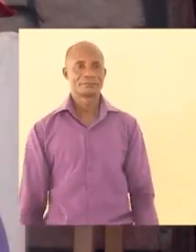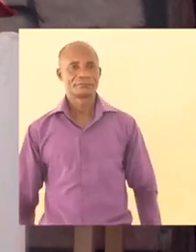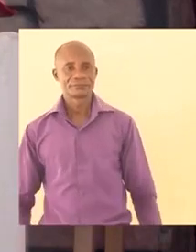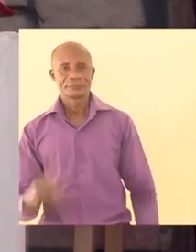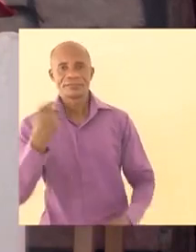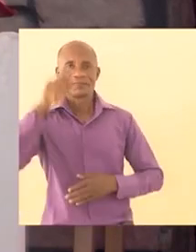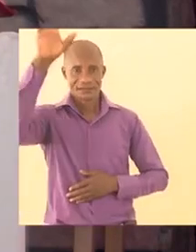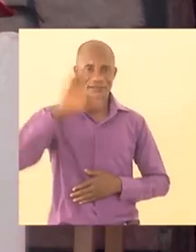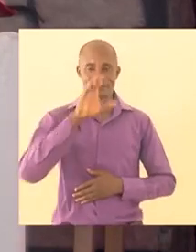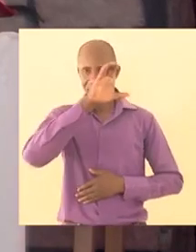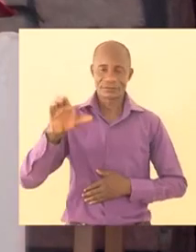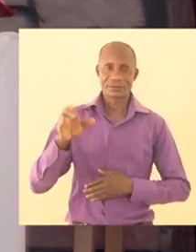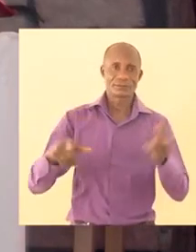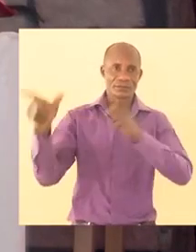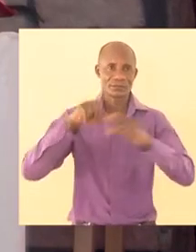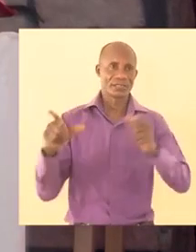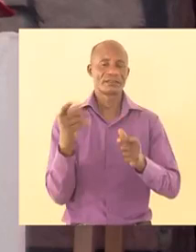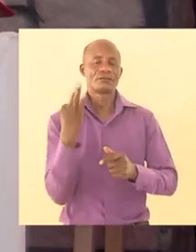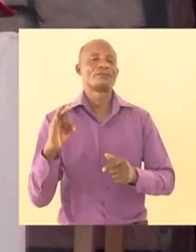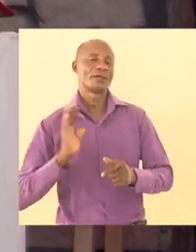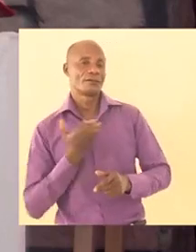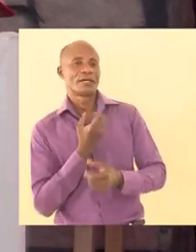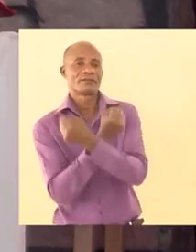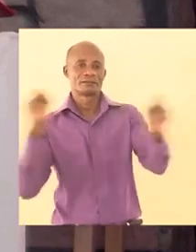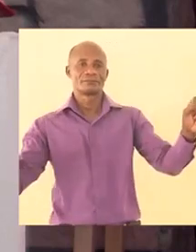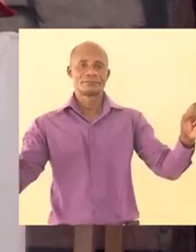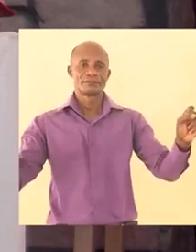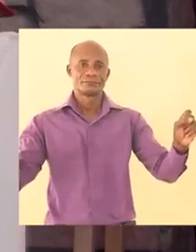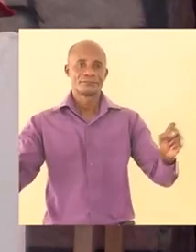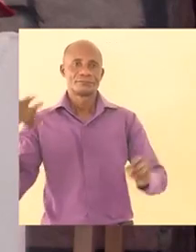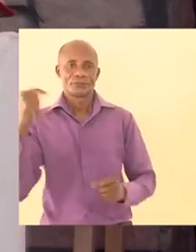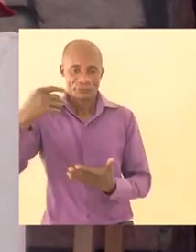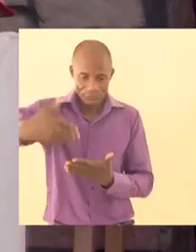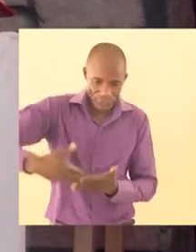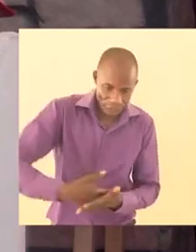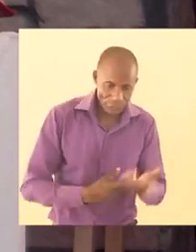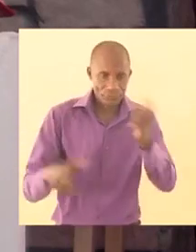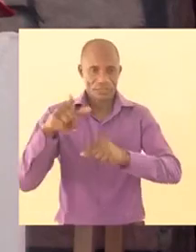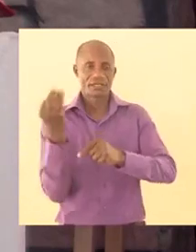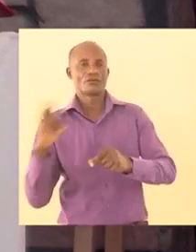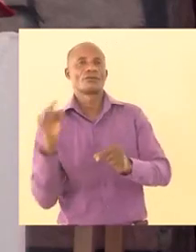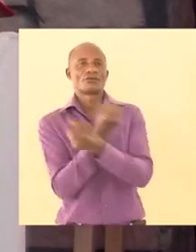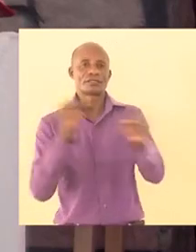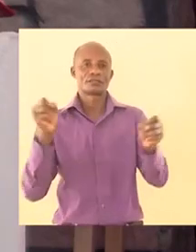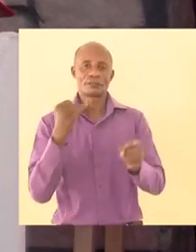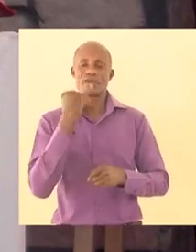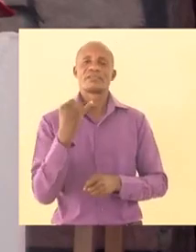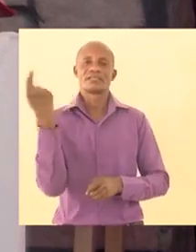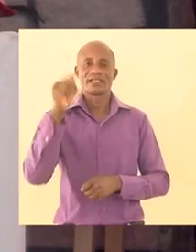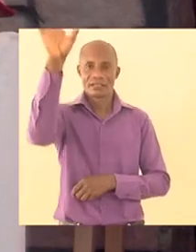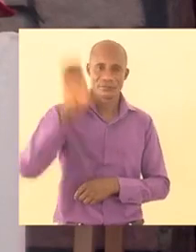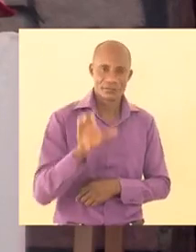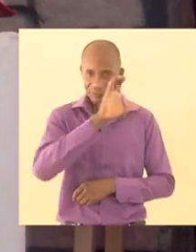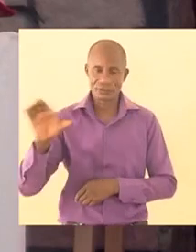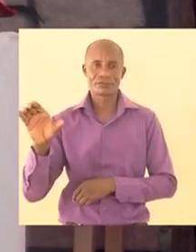The cross is a sign and instrument of our salvation. The new sign of salvation is the cross